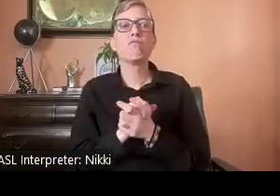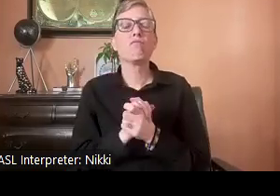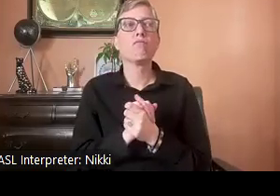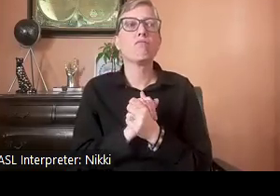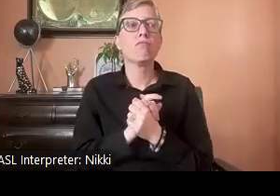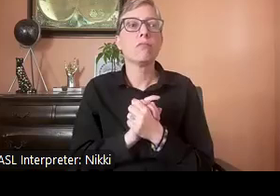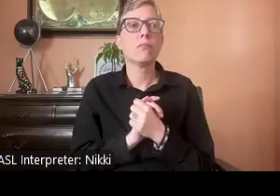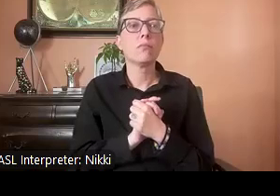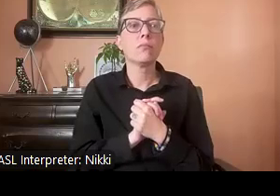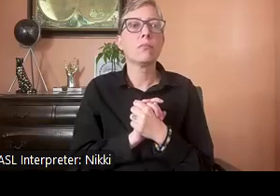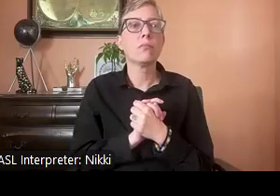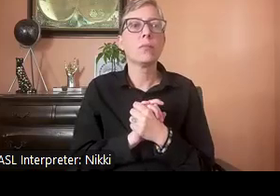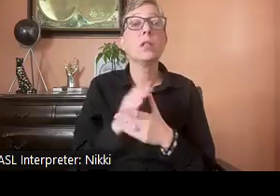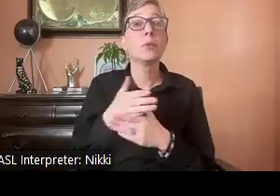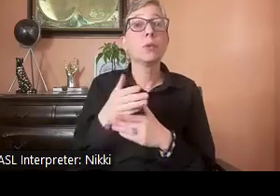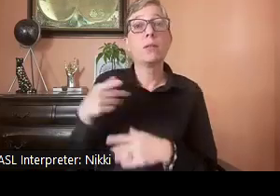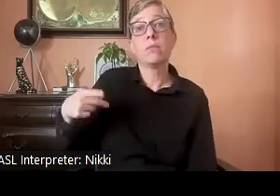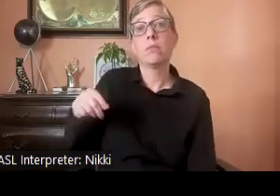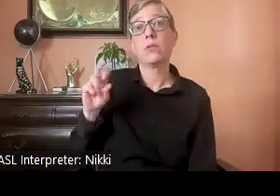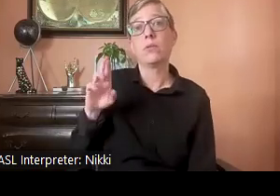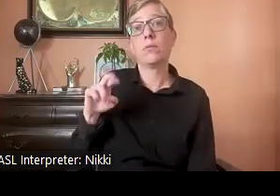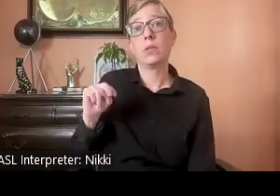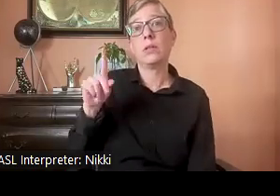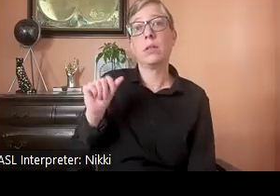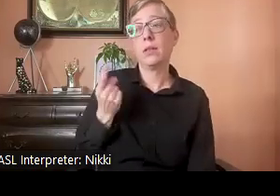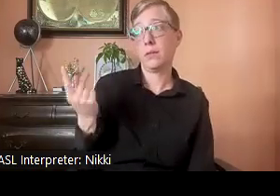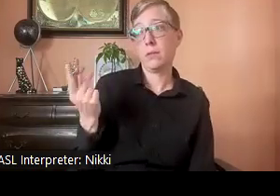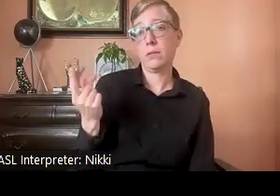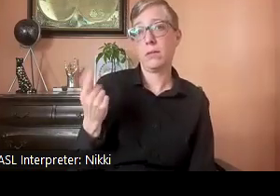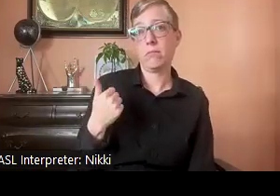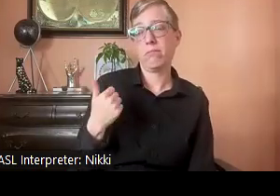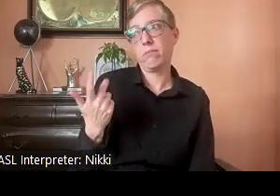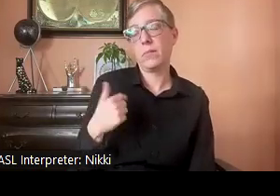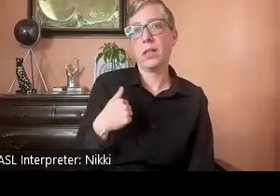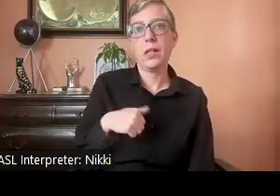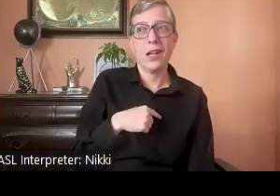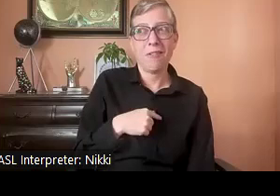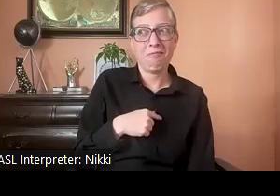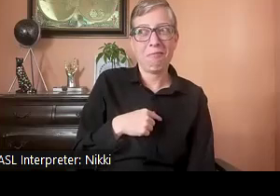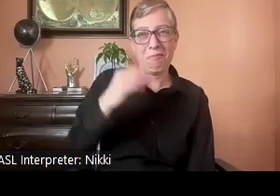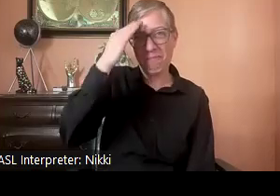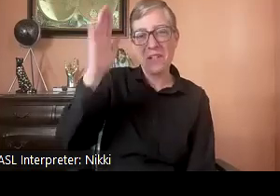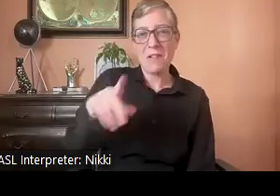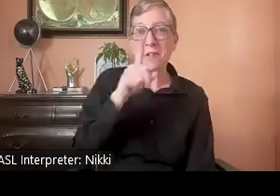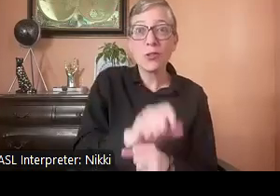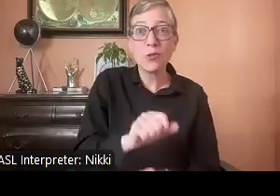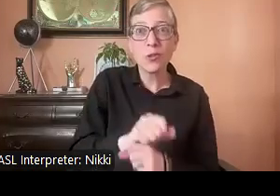between Parinda and myself. I think we are so biased that we know that it's true. We didn't think it needed to be said, but I think you're